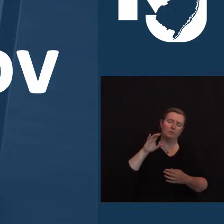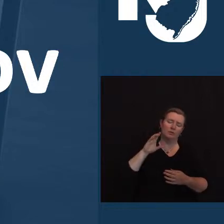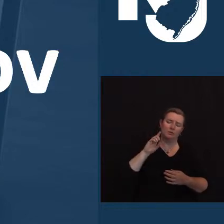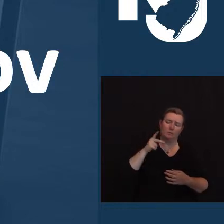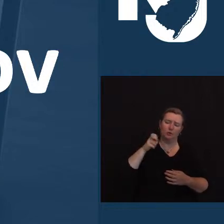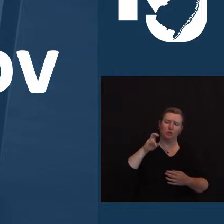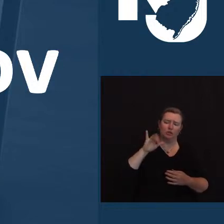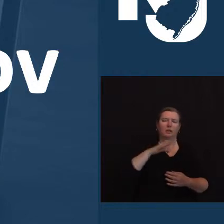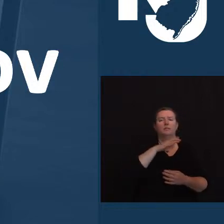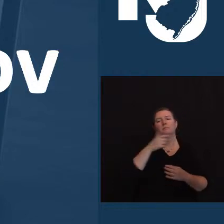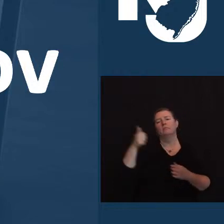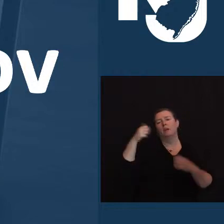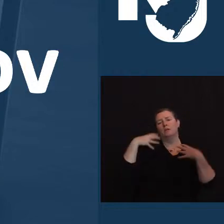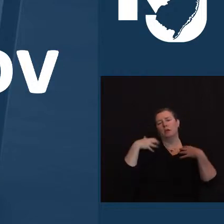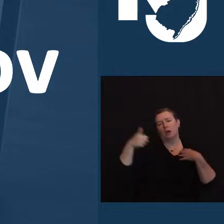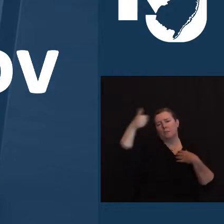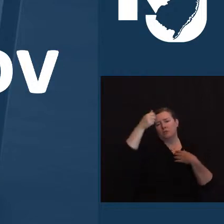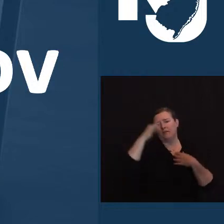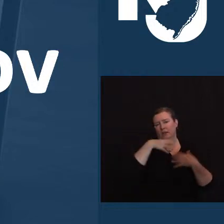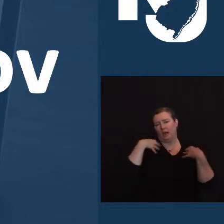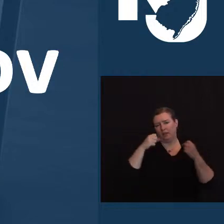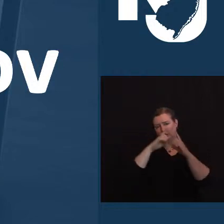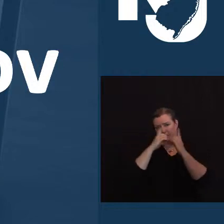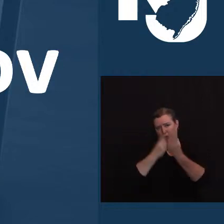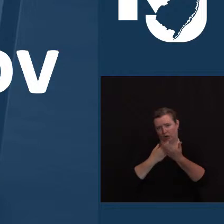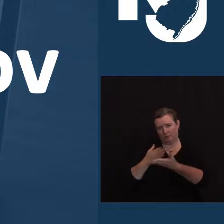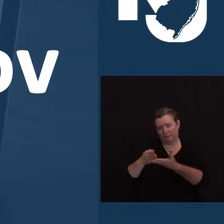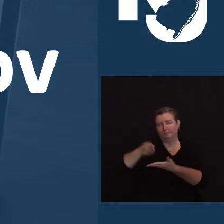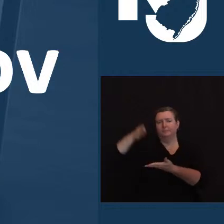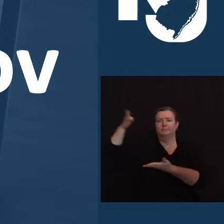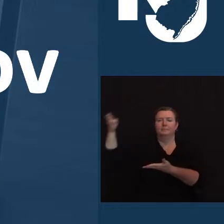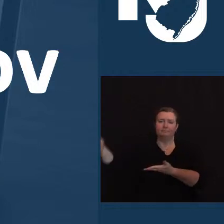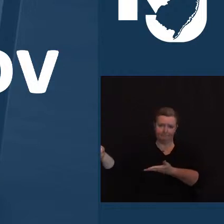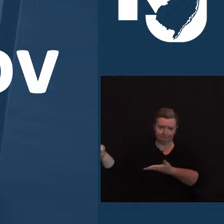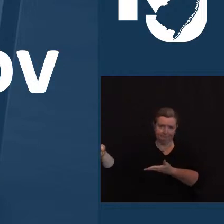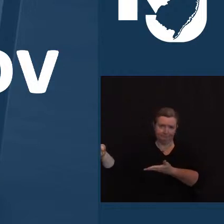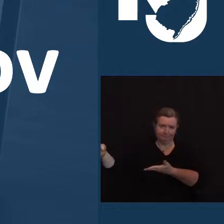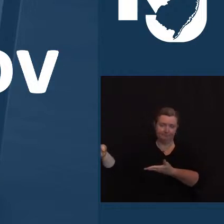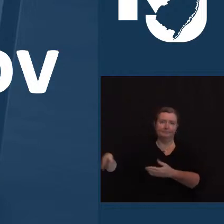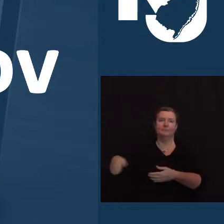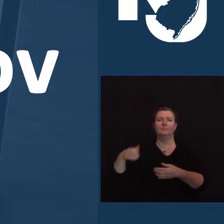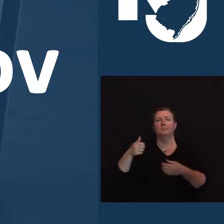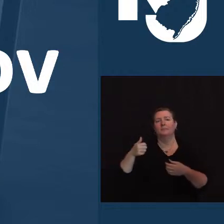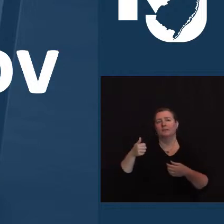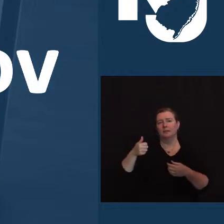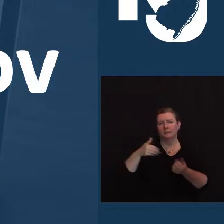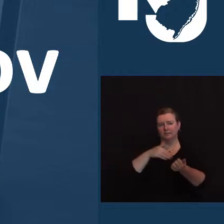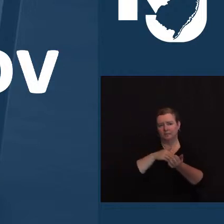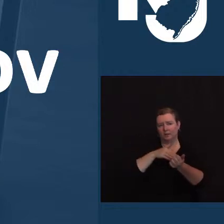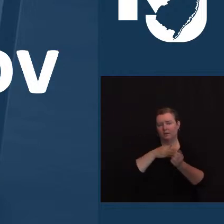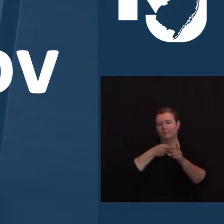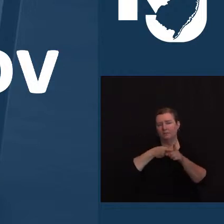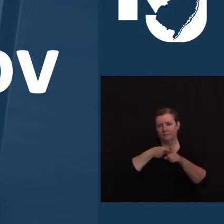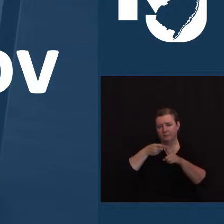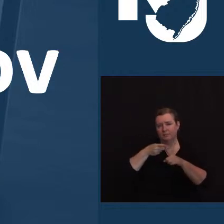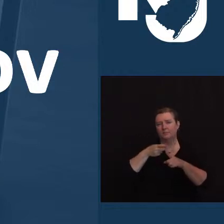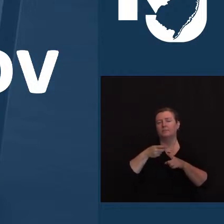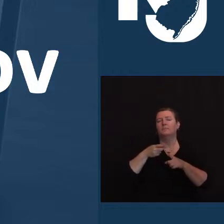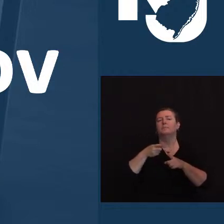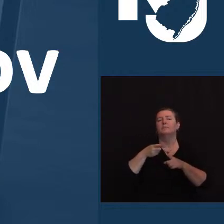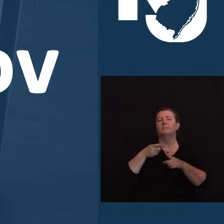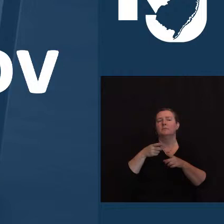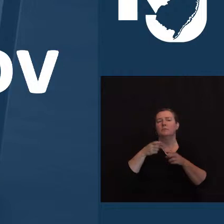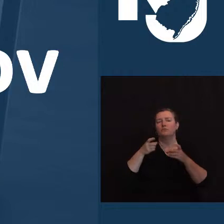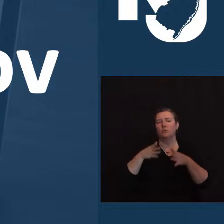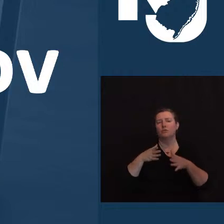Judy Persicelli. To her right, we welcome back another familiar face, Communicable Disease Service Medical Director, Dr. Ed Lifshitz. Great